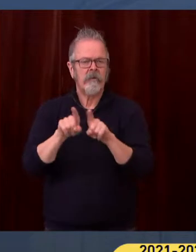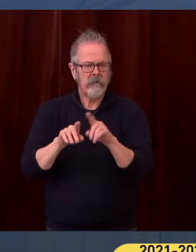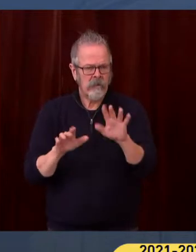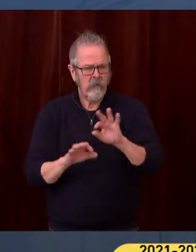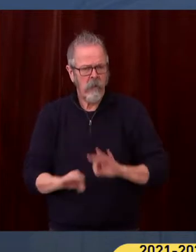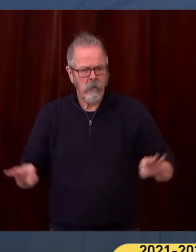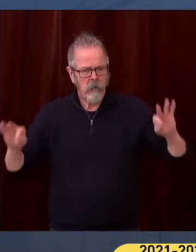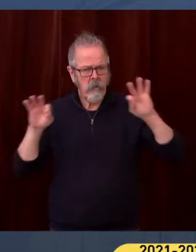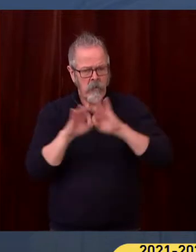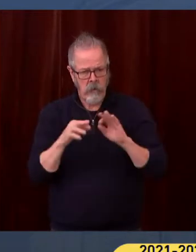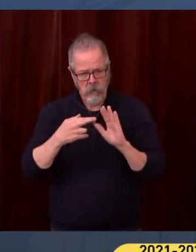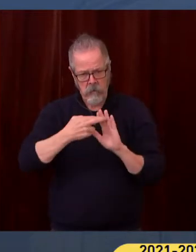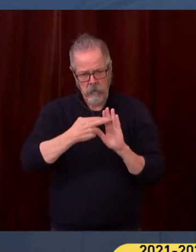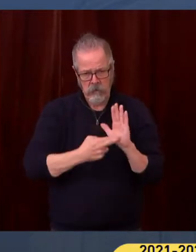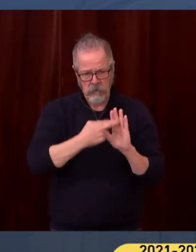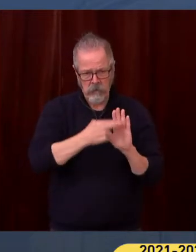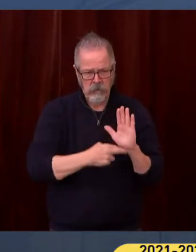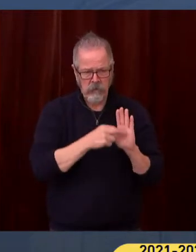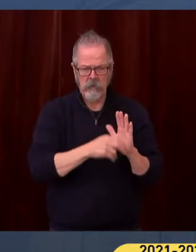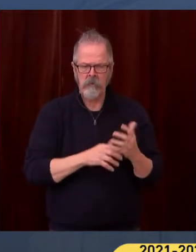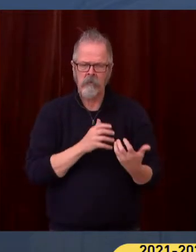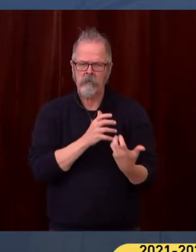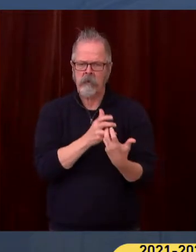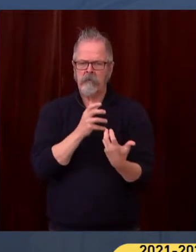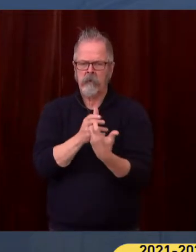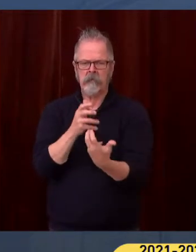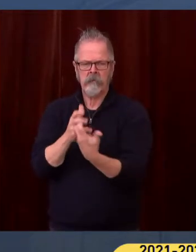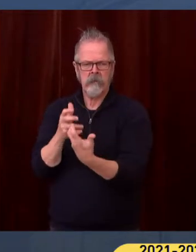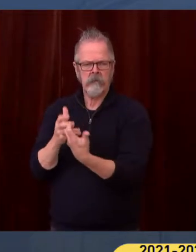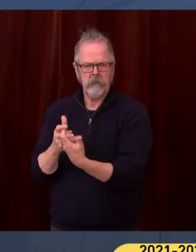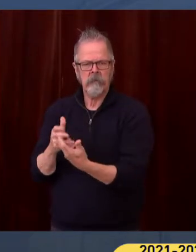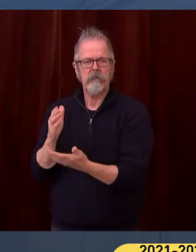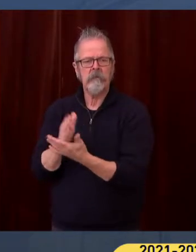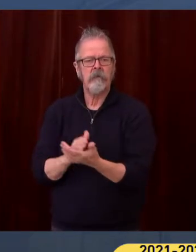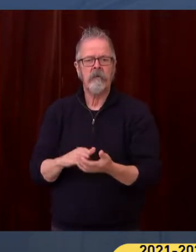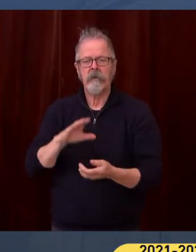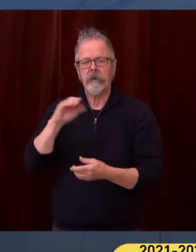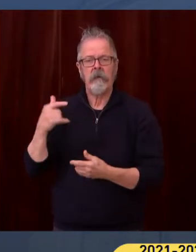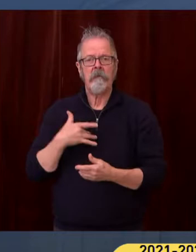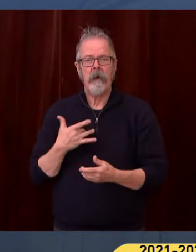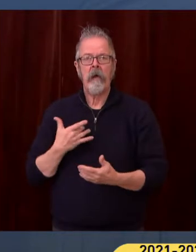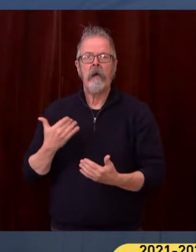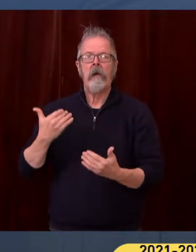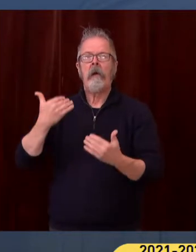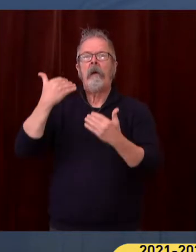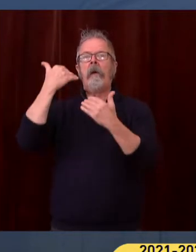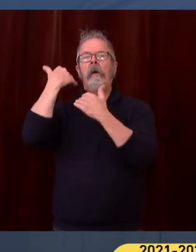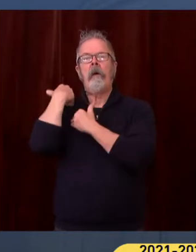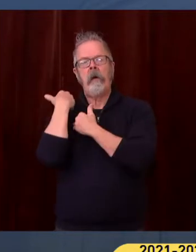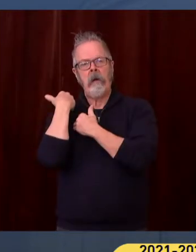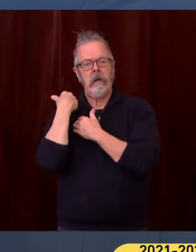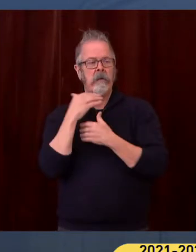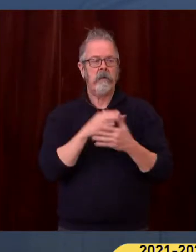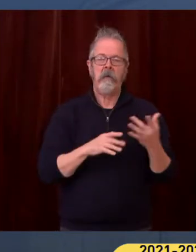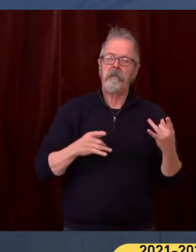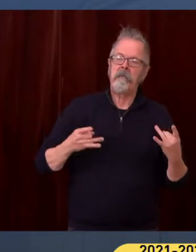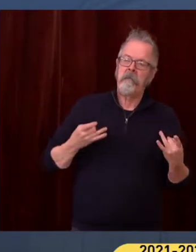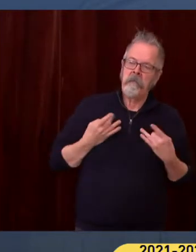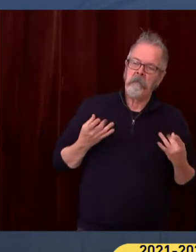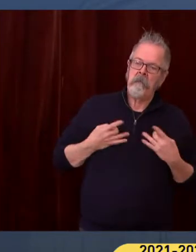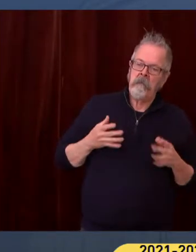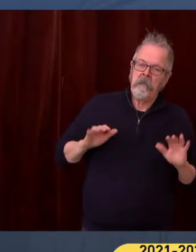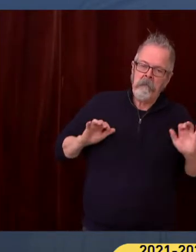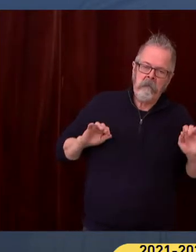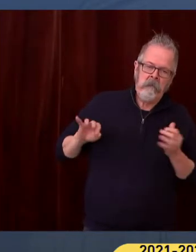to do more than it's fair share. We're just trying to get the math right and work with them to make sure that it's proportional, the types of emission reductions